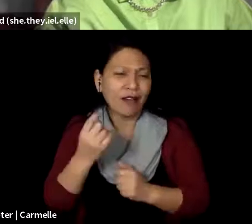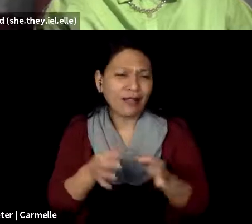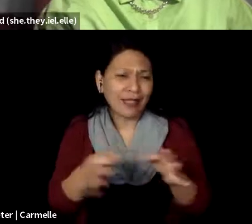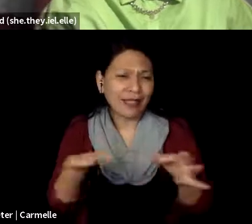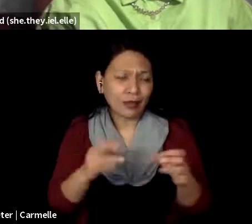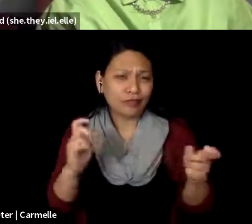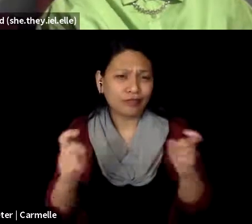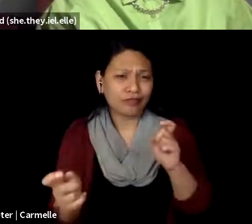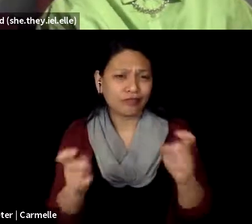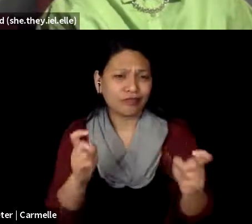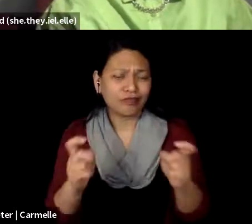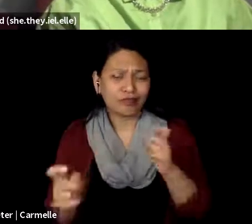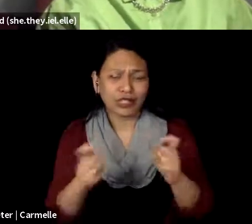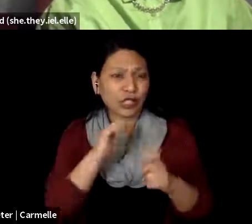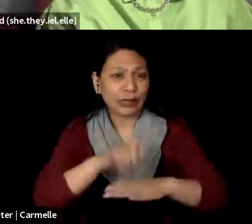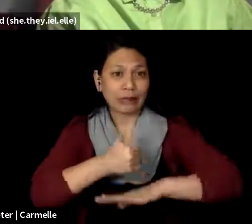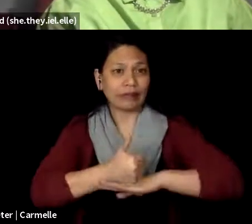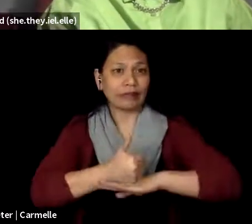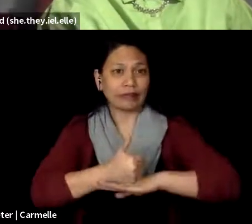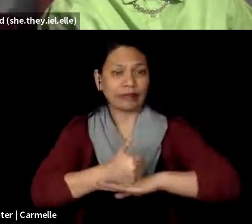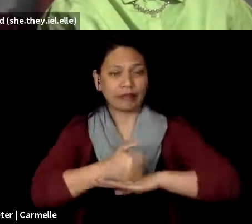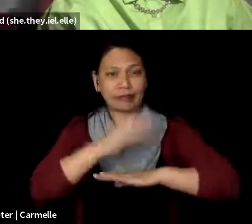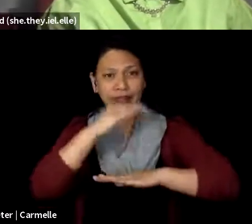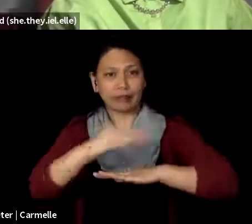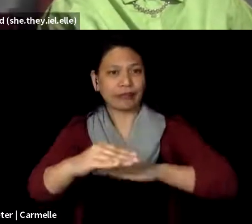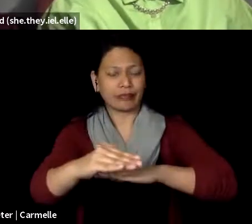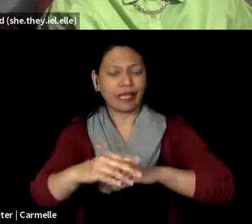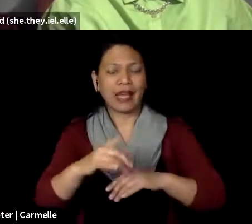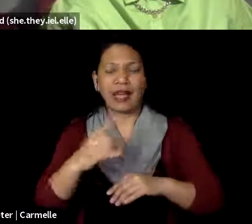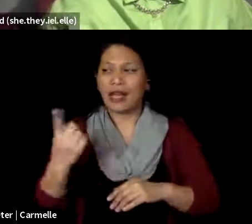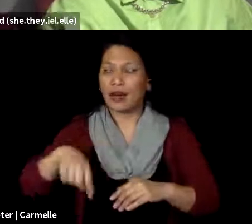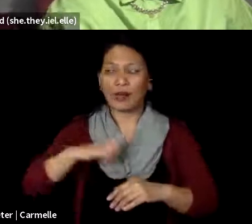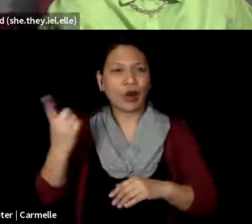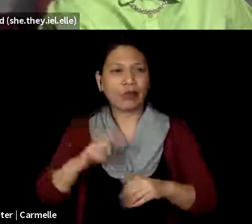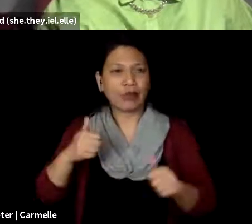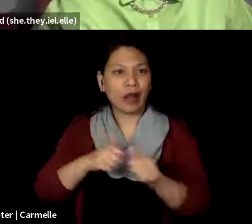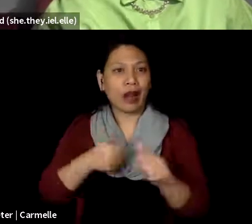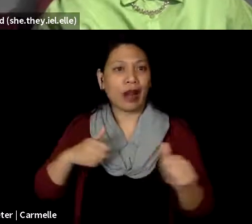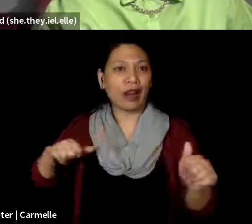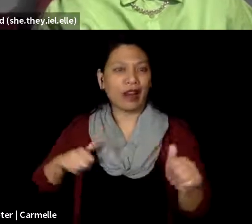time, and we're always trying to keep up with it. That's okay.